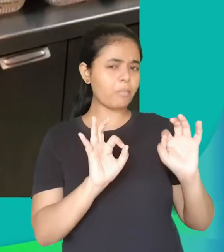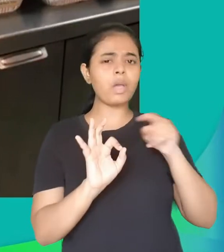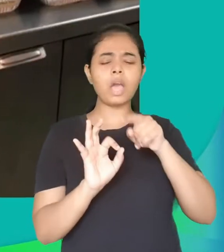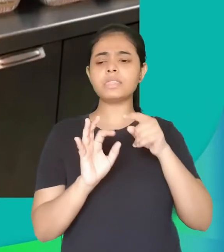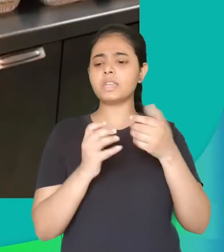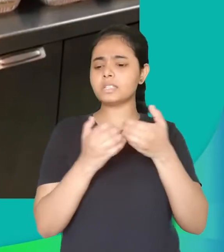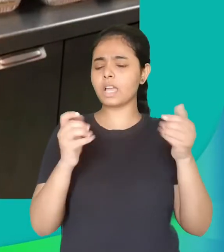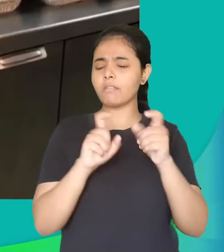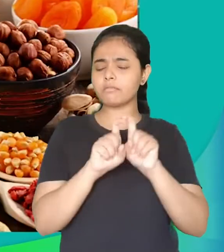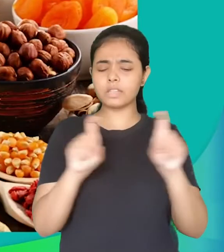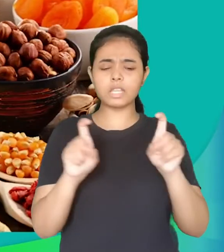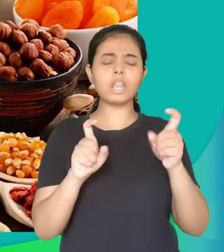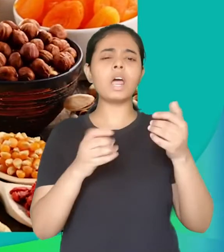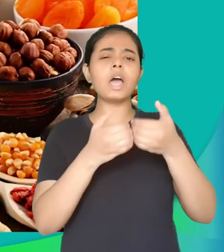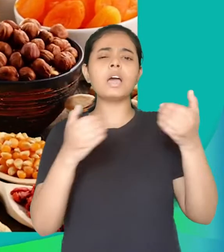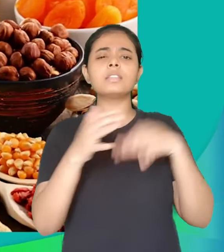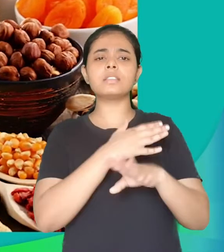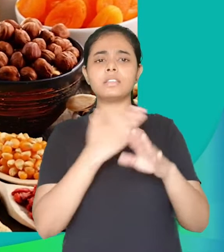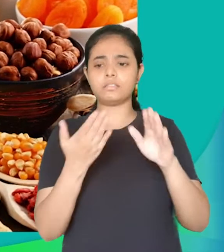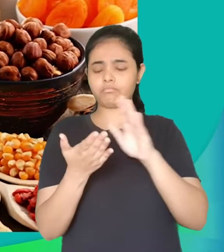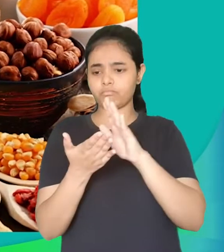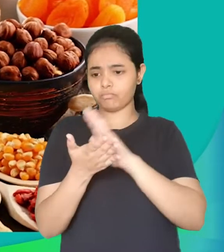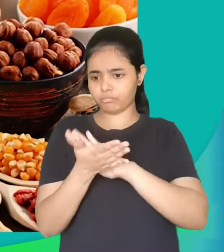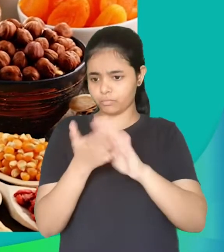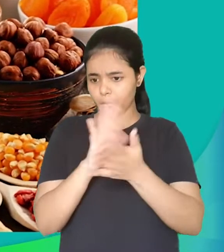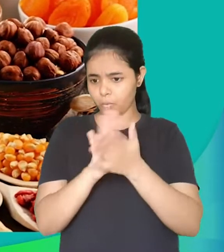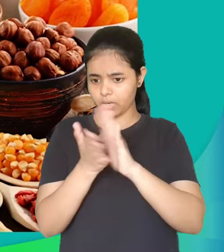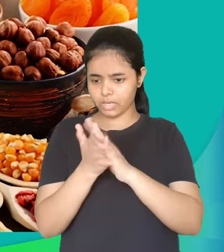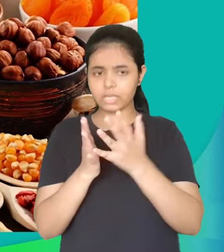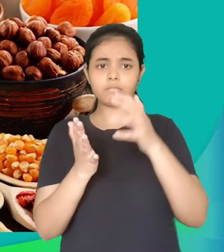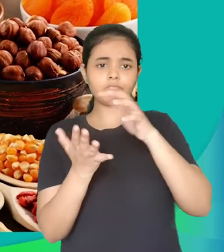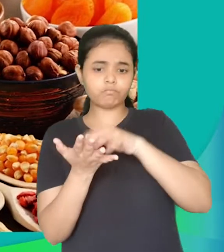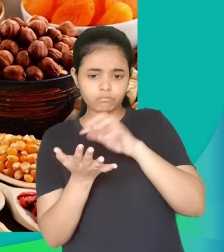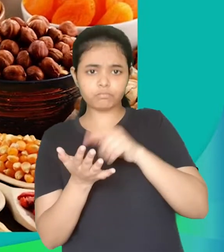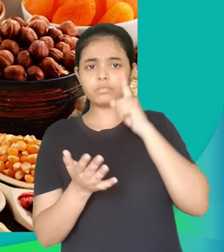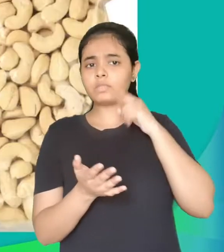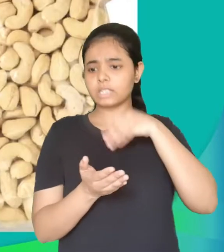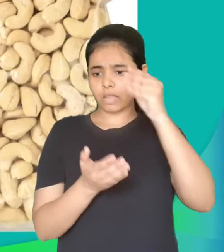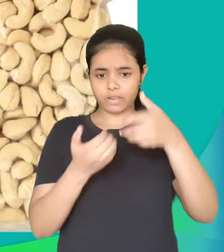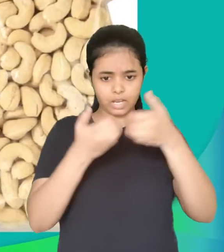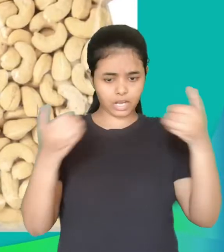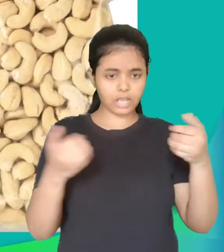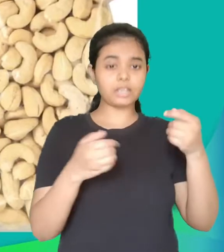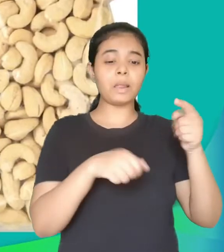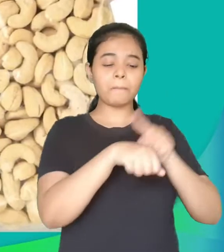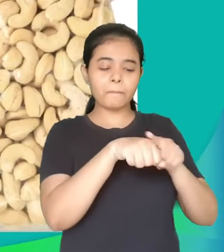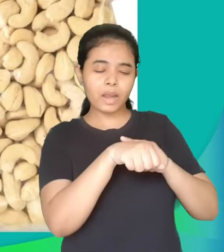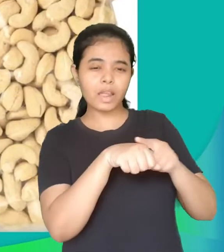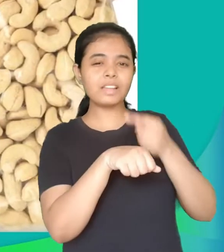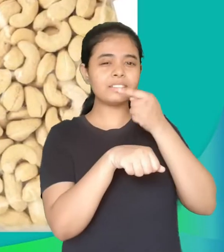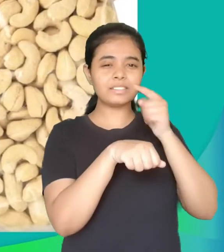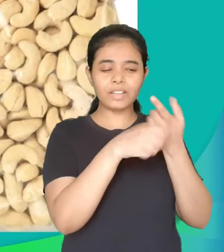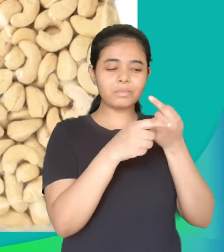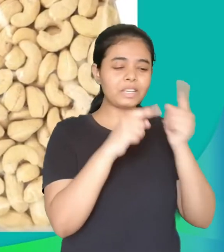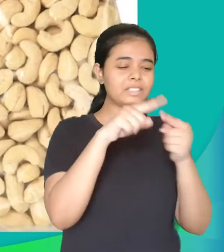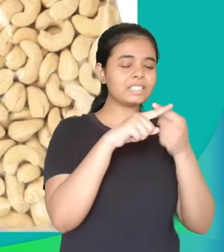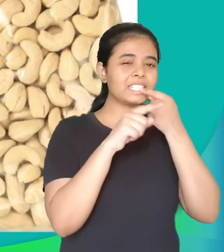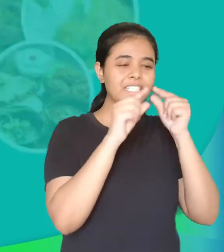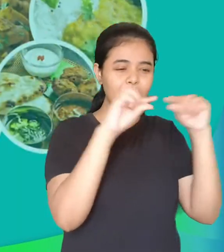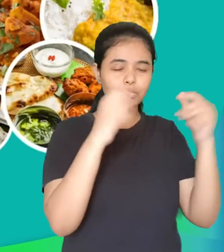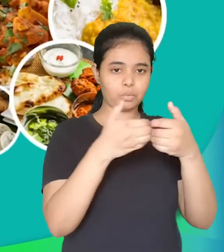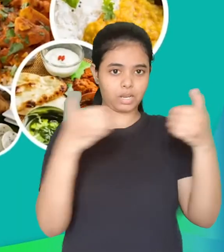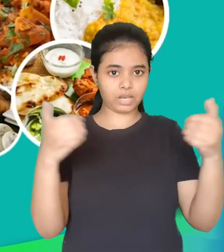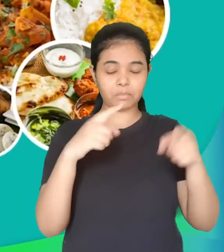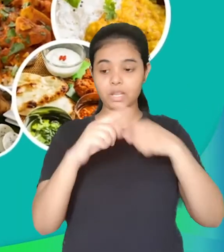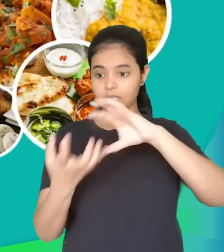consumption, segregated into perishable and non-perishable, segregated food is packed safely,